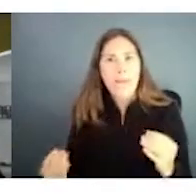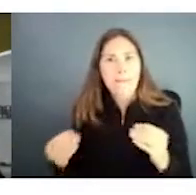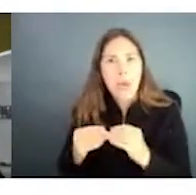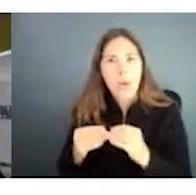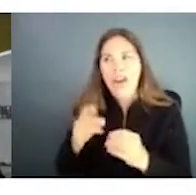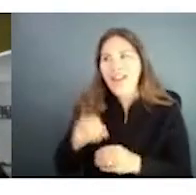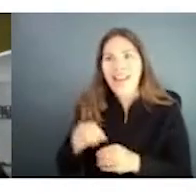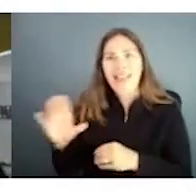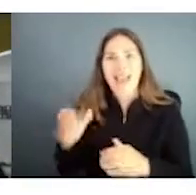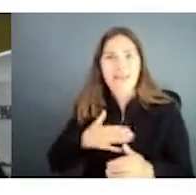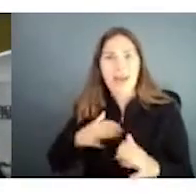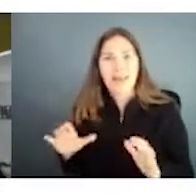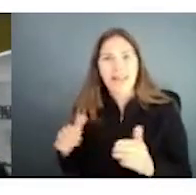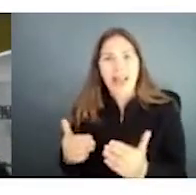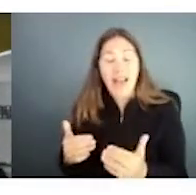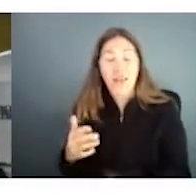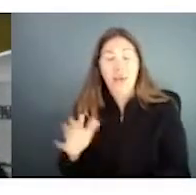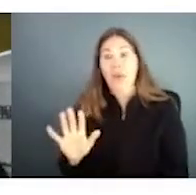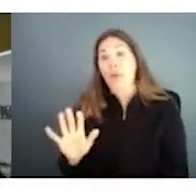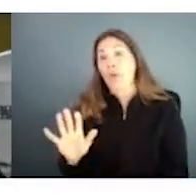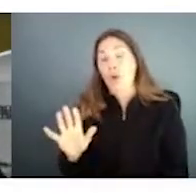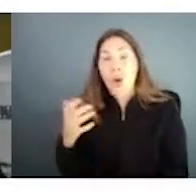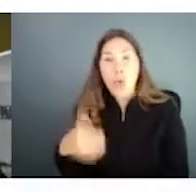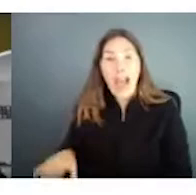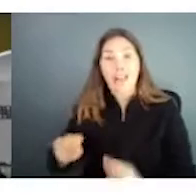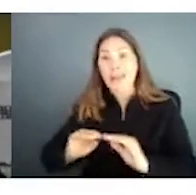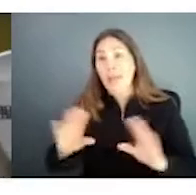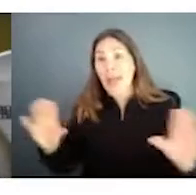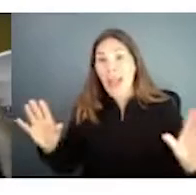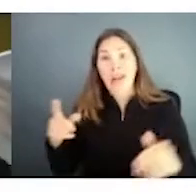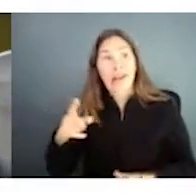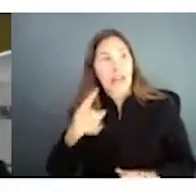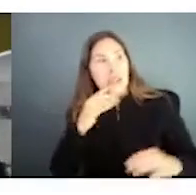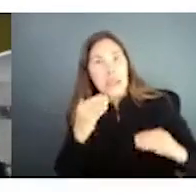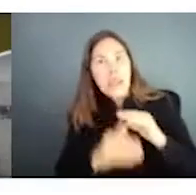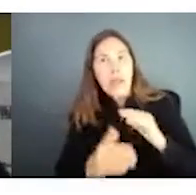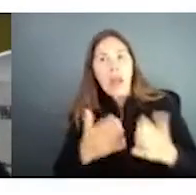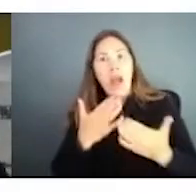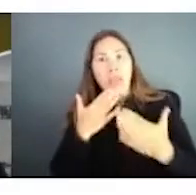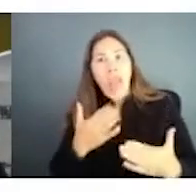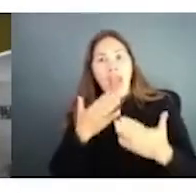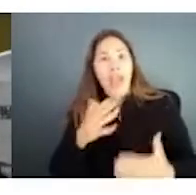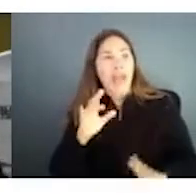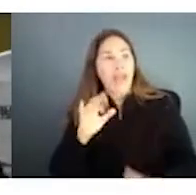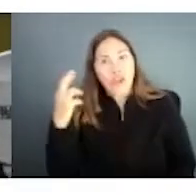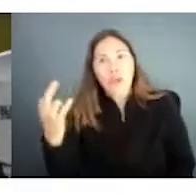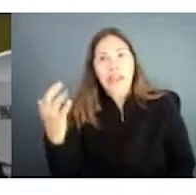one that his parent would email and say, thank you. This is the reason he wanted to come to